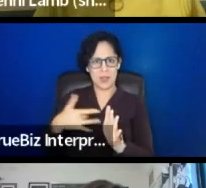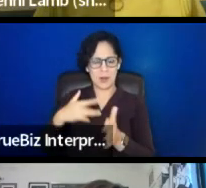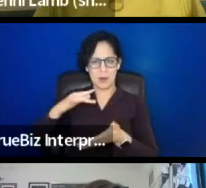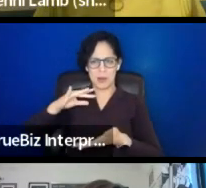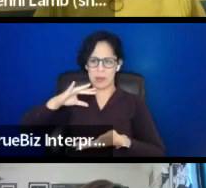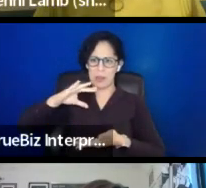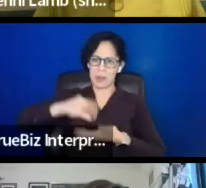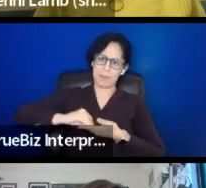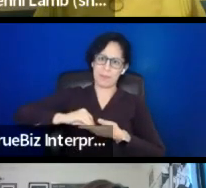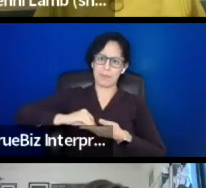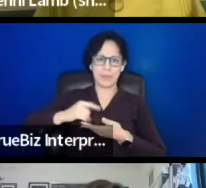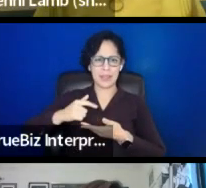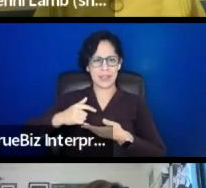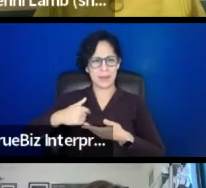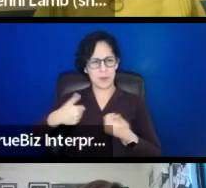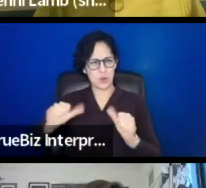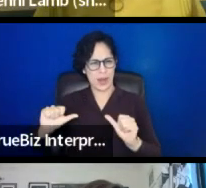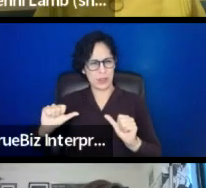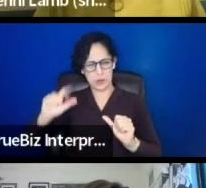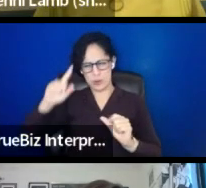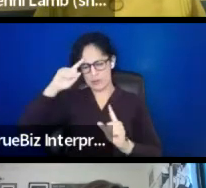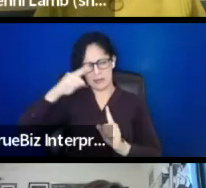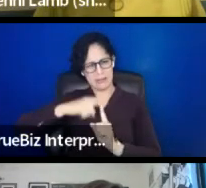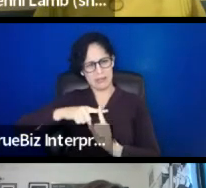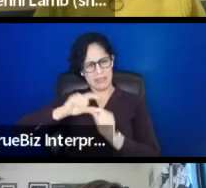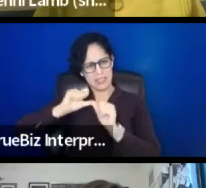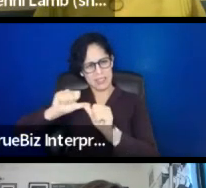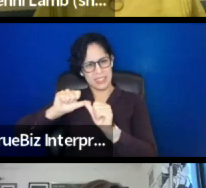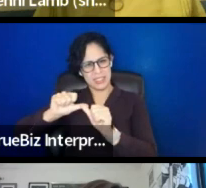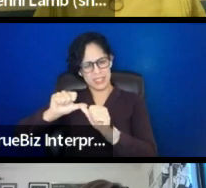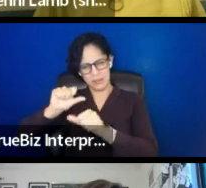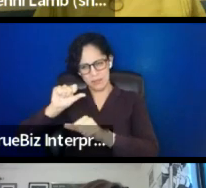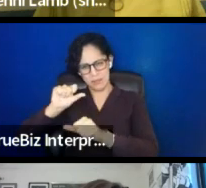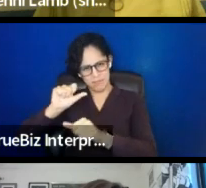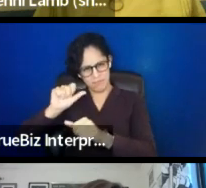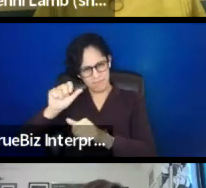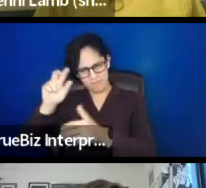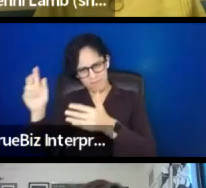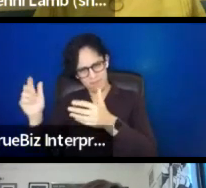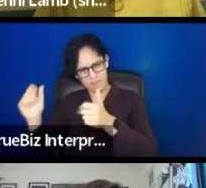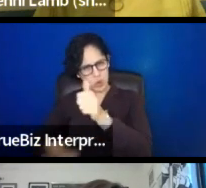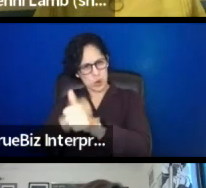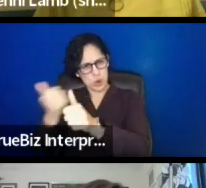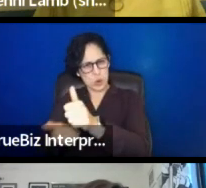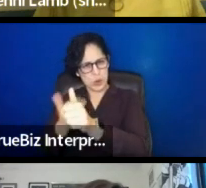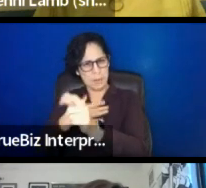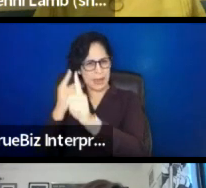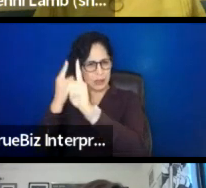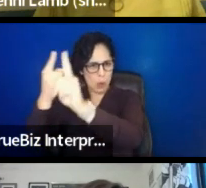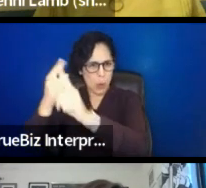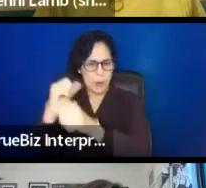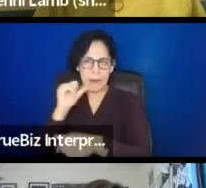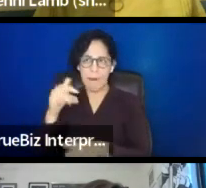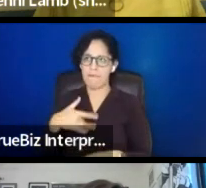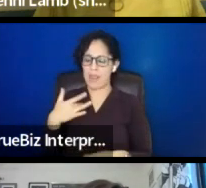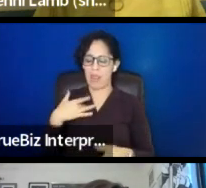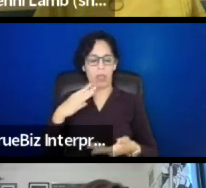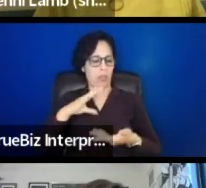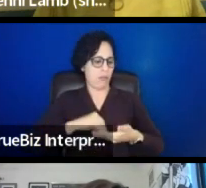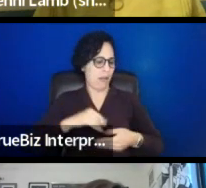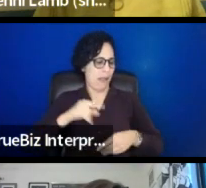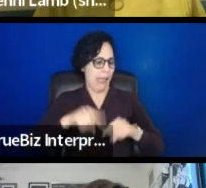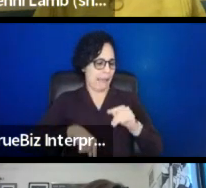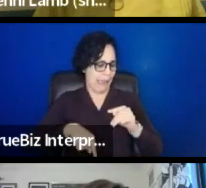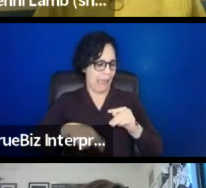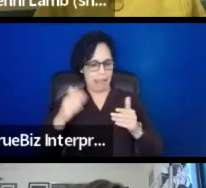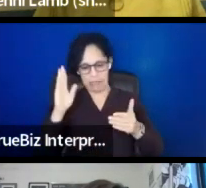like, I'm trying to stay motivated to keep doing the work and keep, you know, pursuing these goals and not getting jaded and thinking there's not going to be a space for me here. Like, when